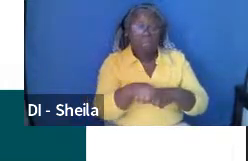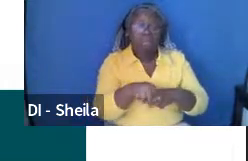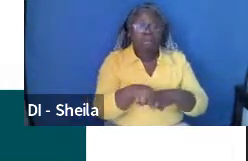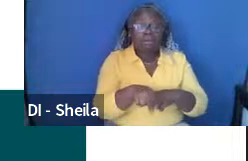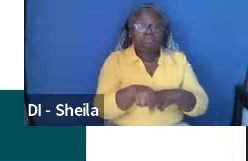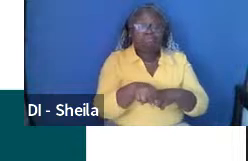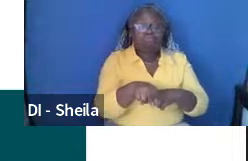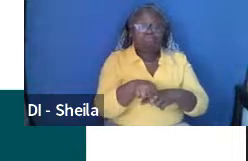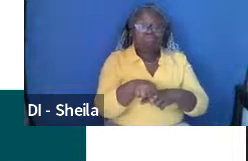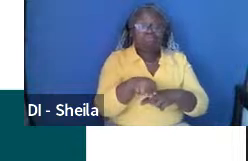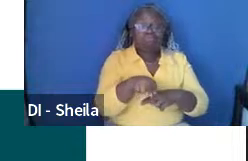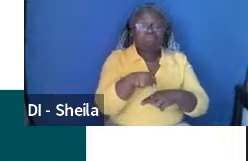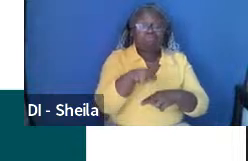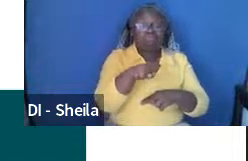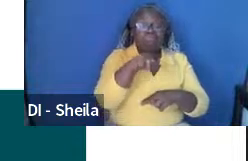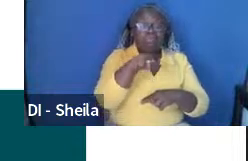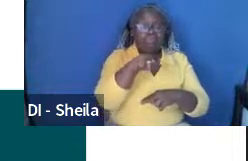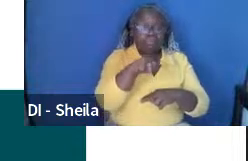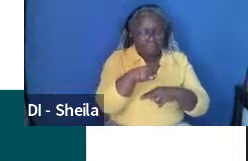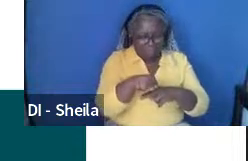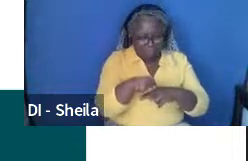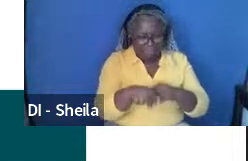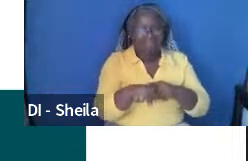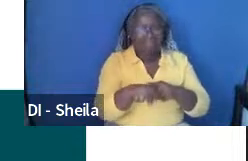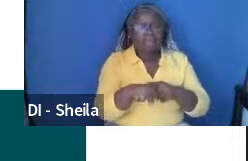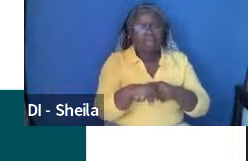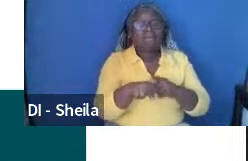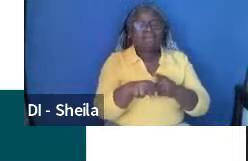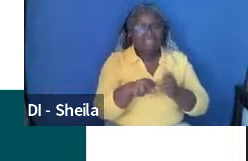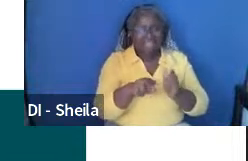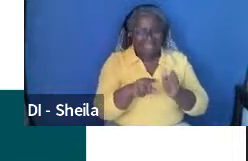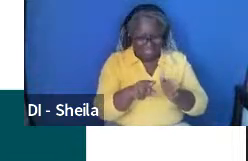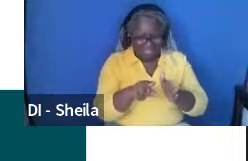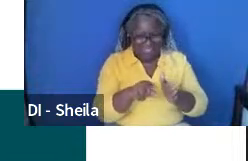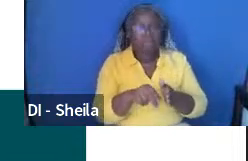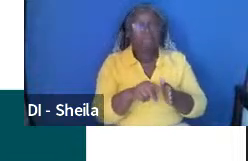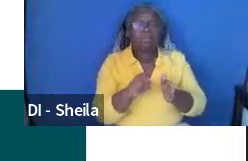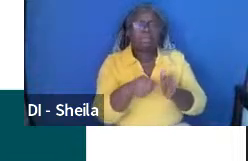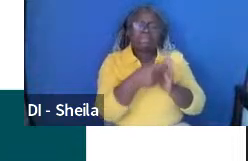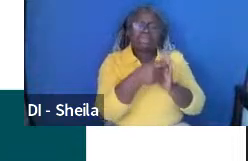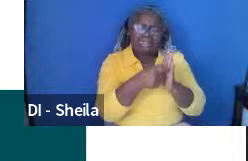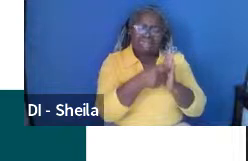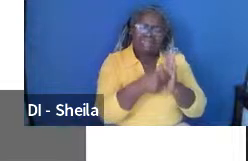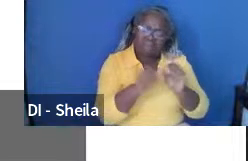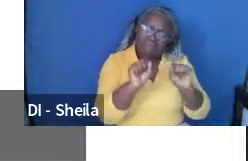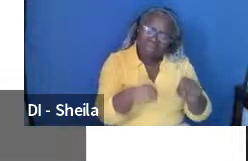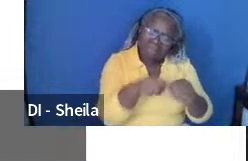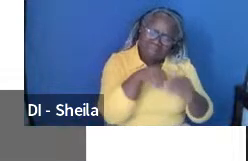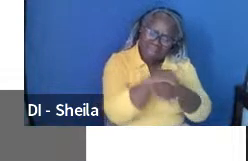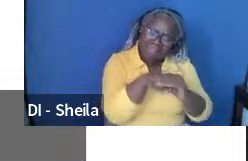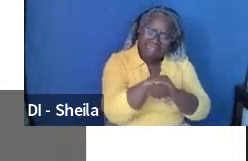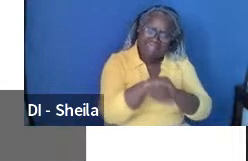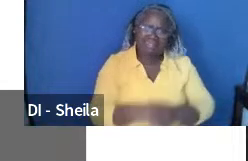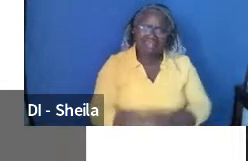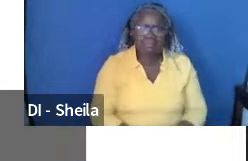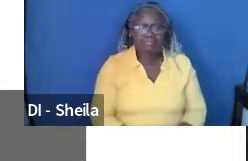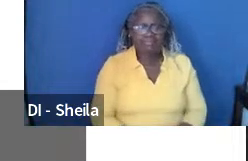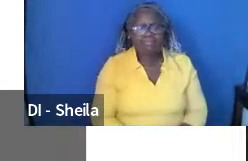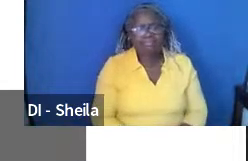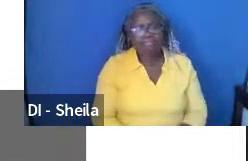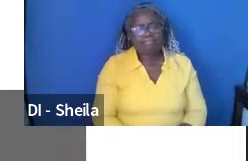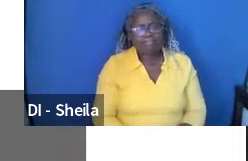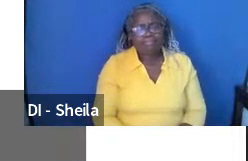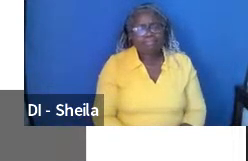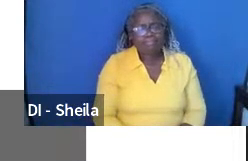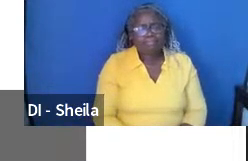it accessible. So that's that. Then I'm going to go to another section of the presentation here. So I